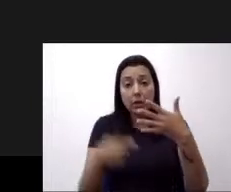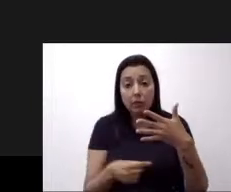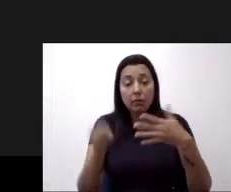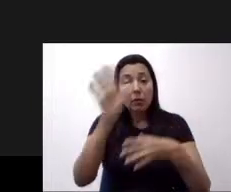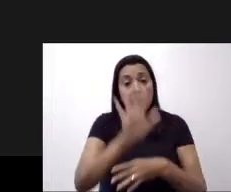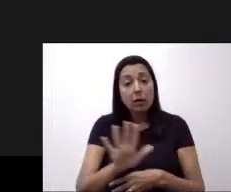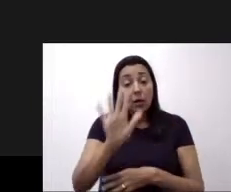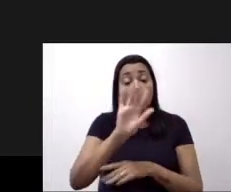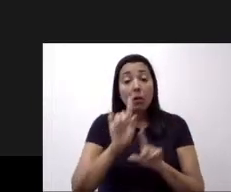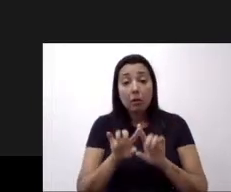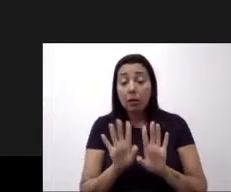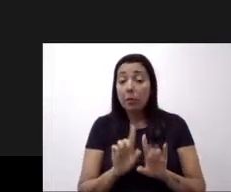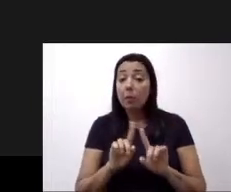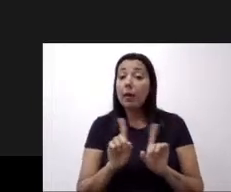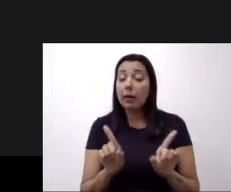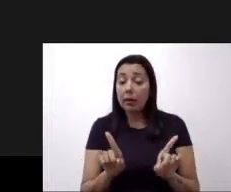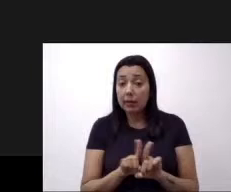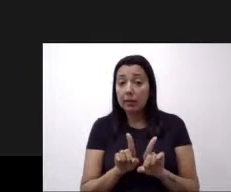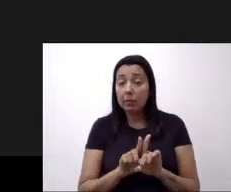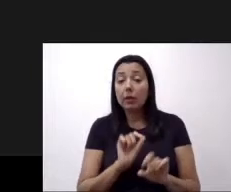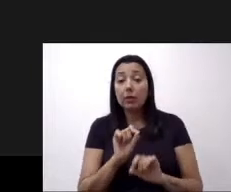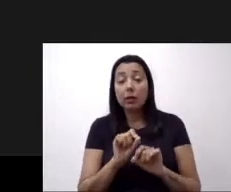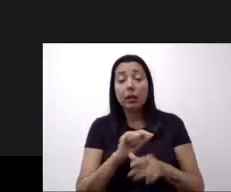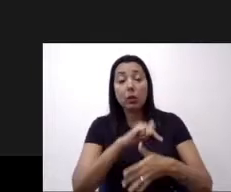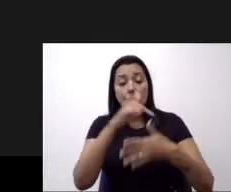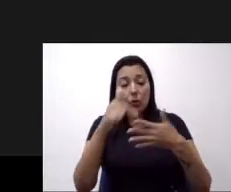supranational and at the local level.